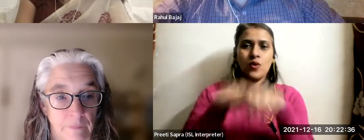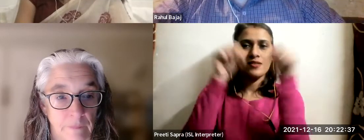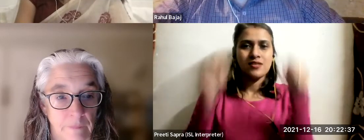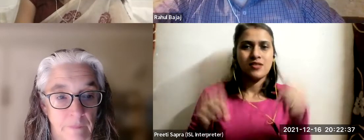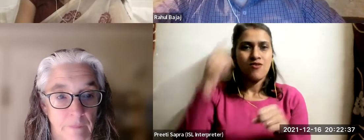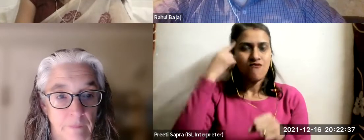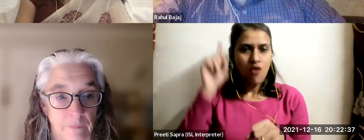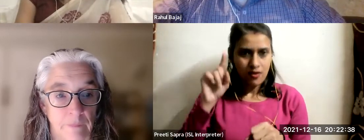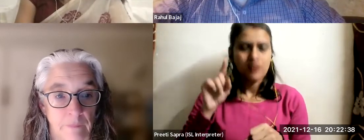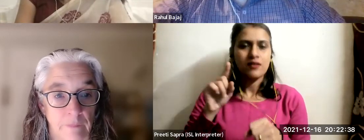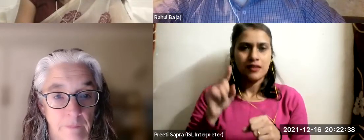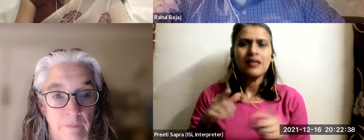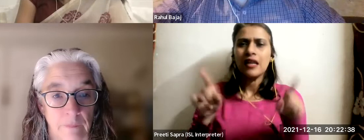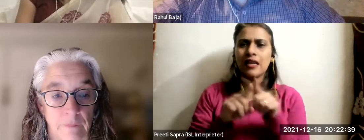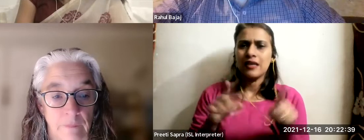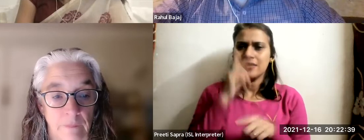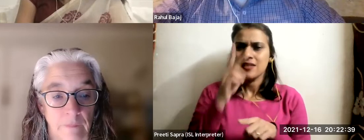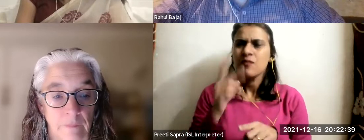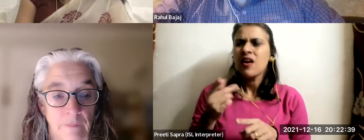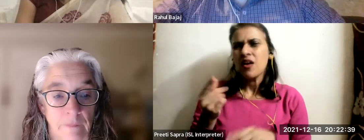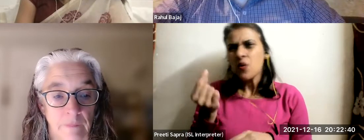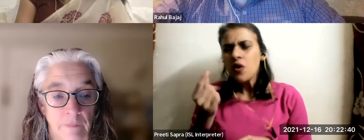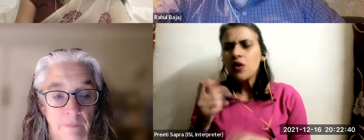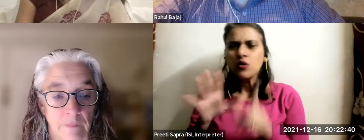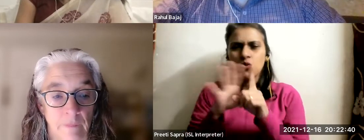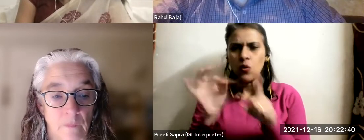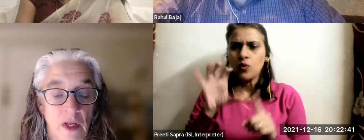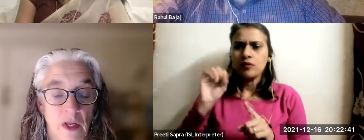than using that as an excuse not to do better?